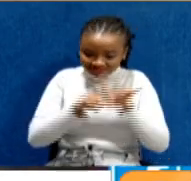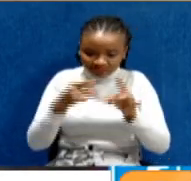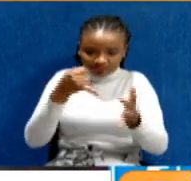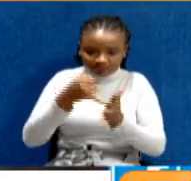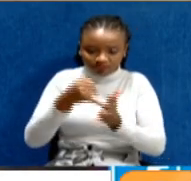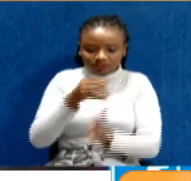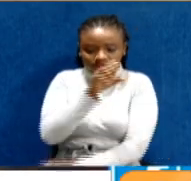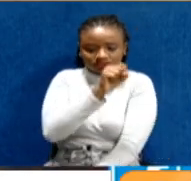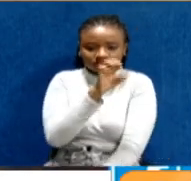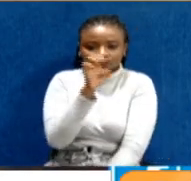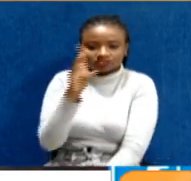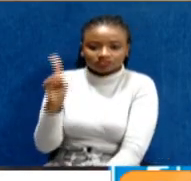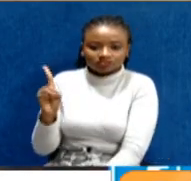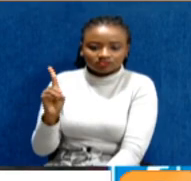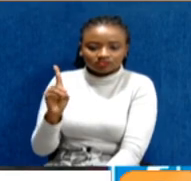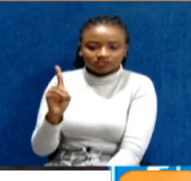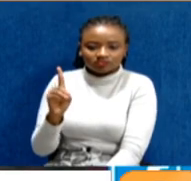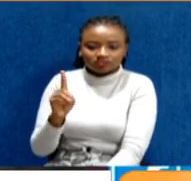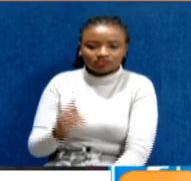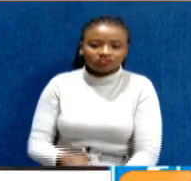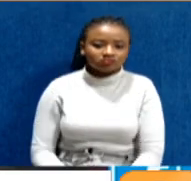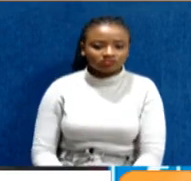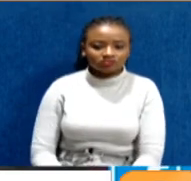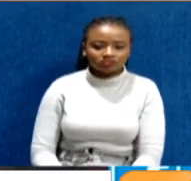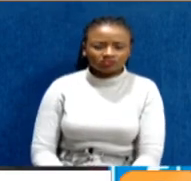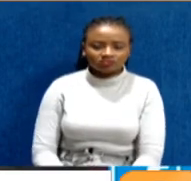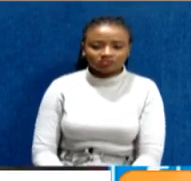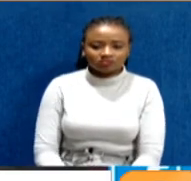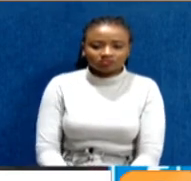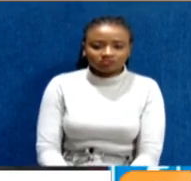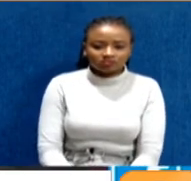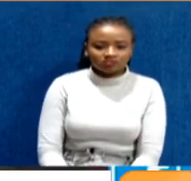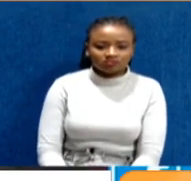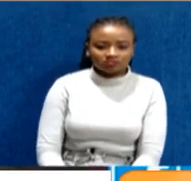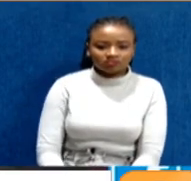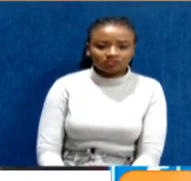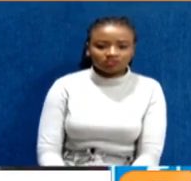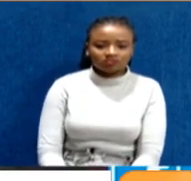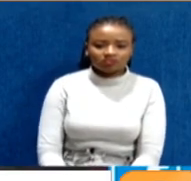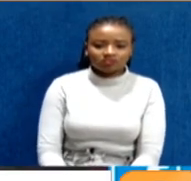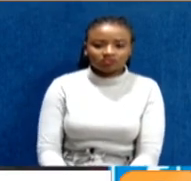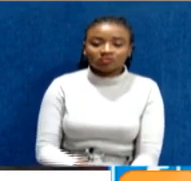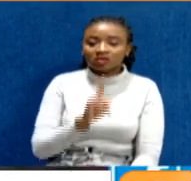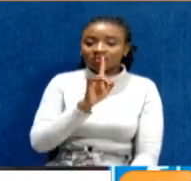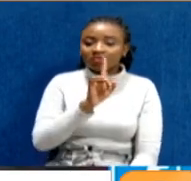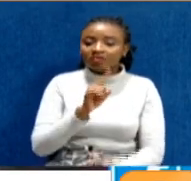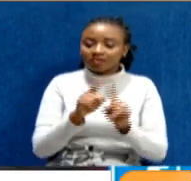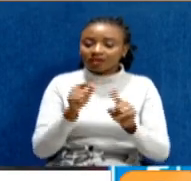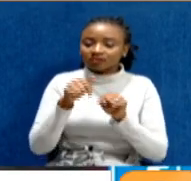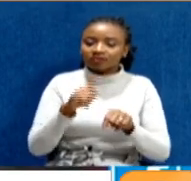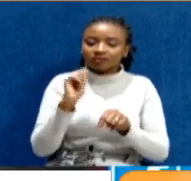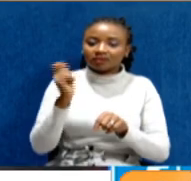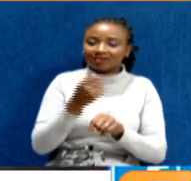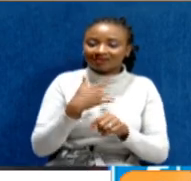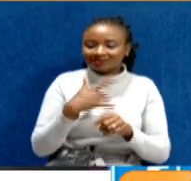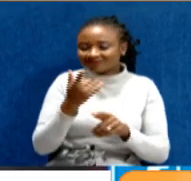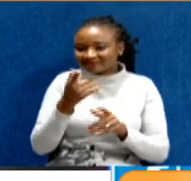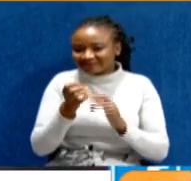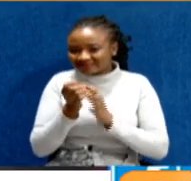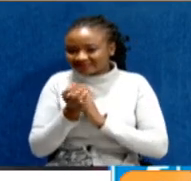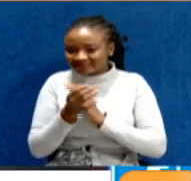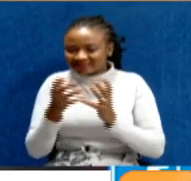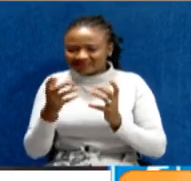in terms of producing seeds that would be adequate. Yet you find when it comes to our laws, there are loose ends, yeah, in this. So there are